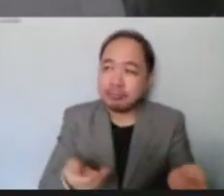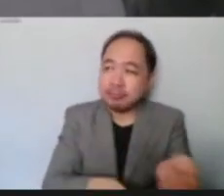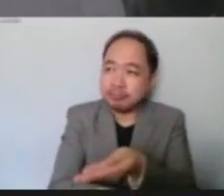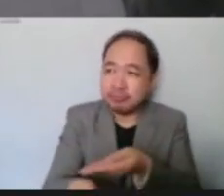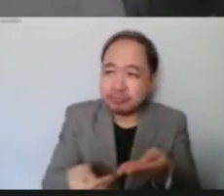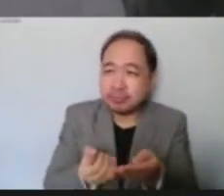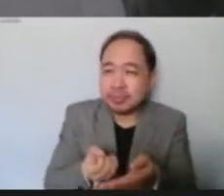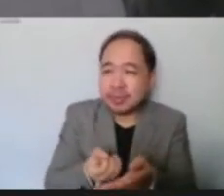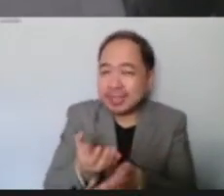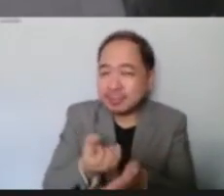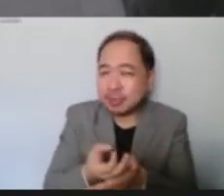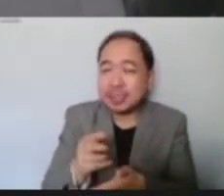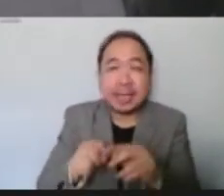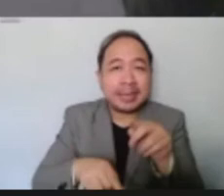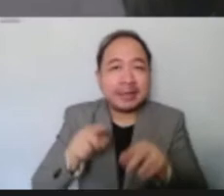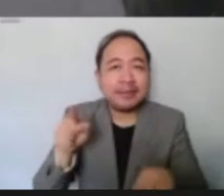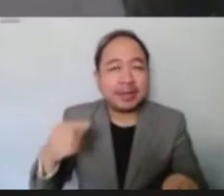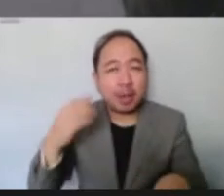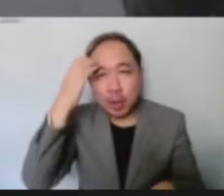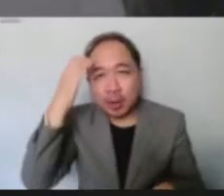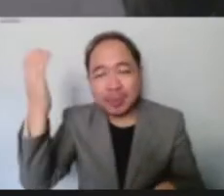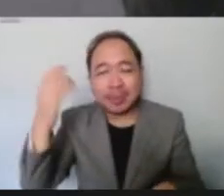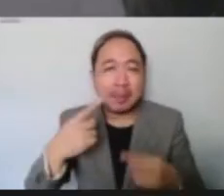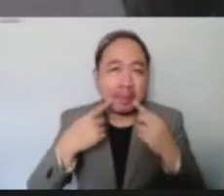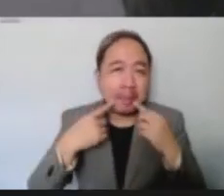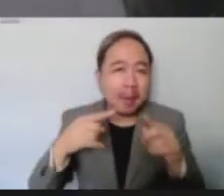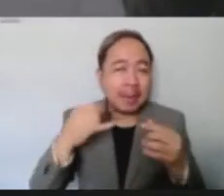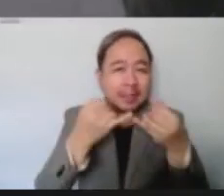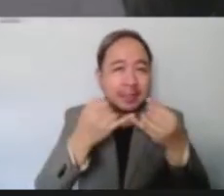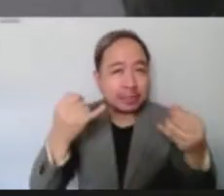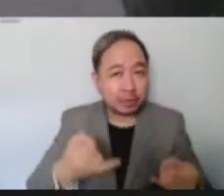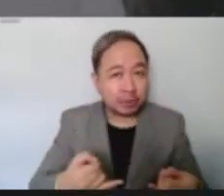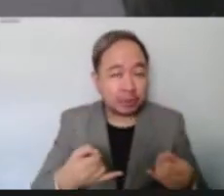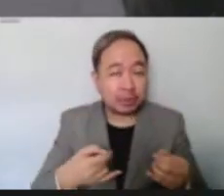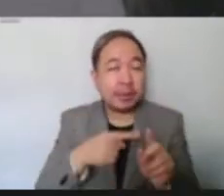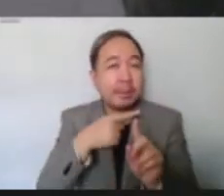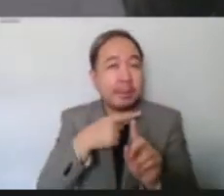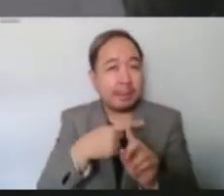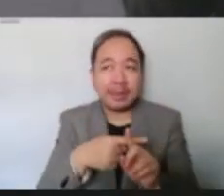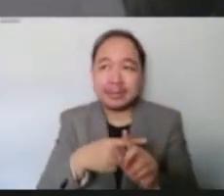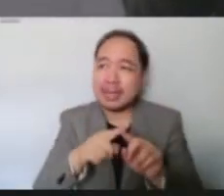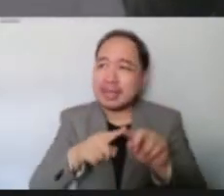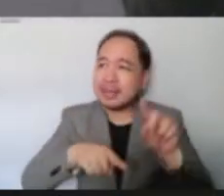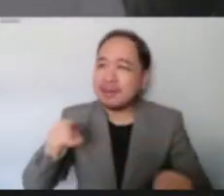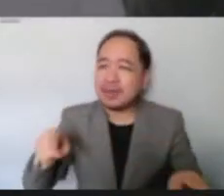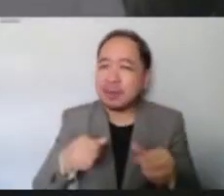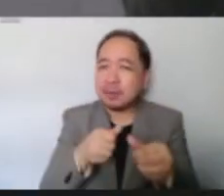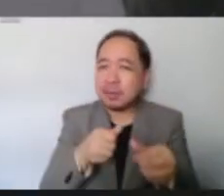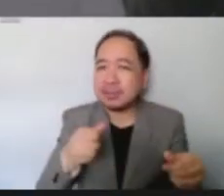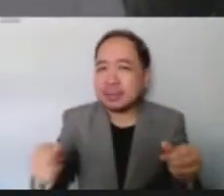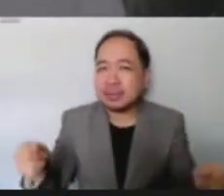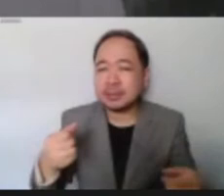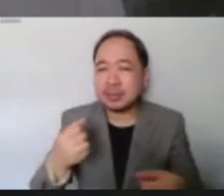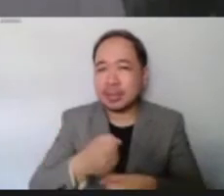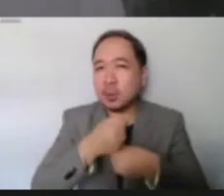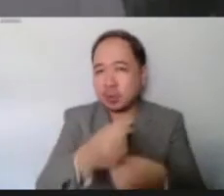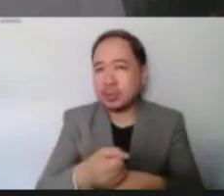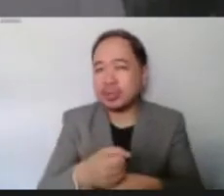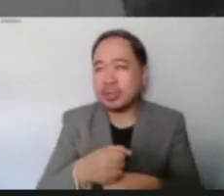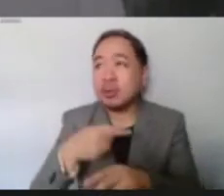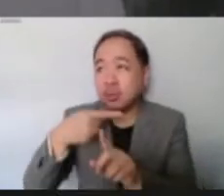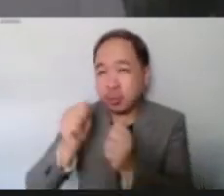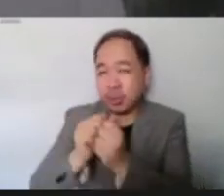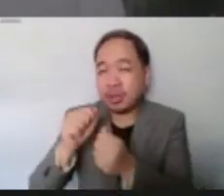experts from relevant Ministries public institutions and relevant stakeholders and scap the technical